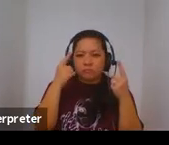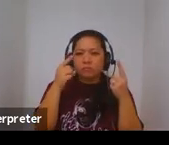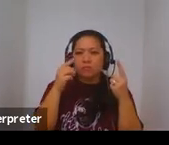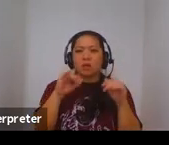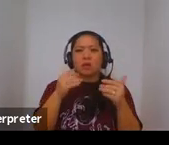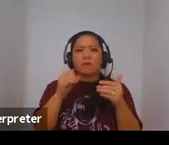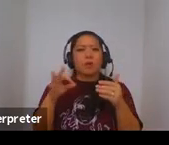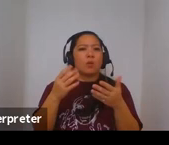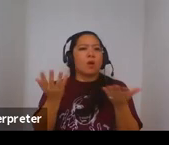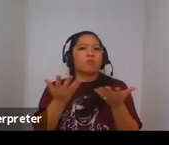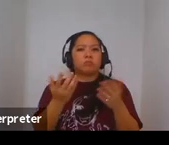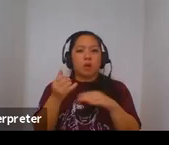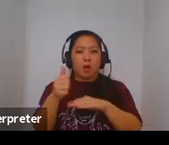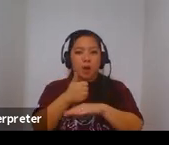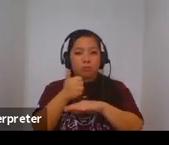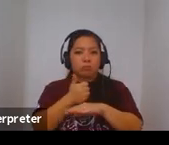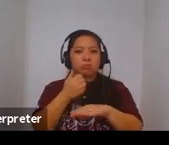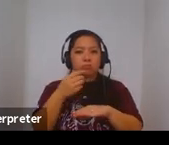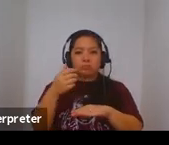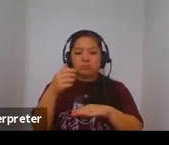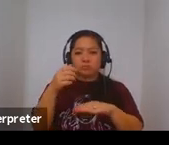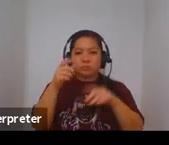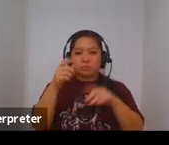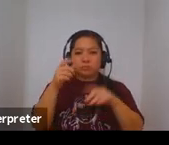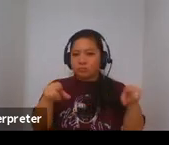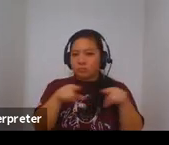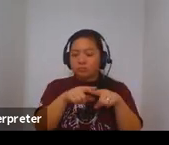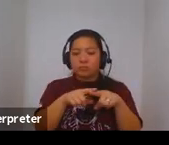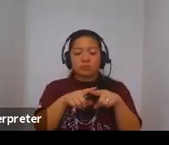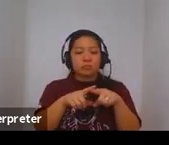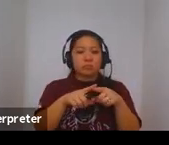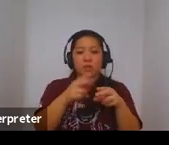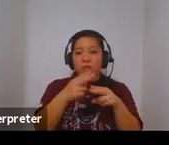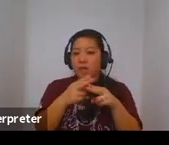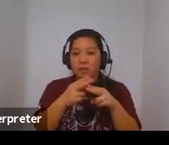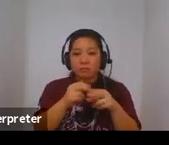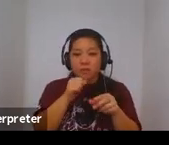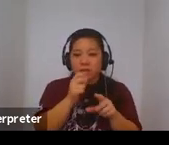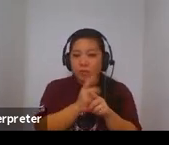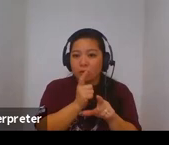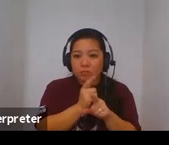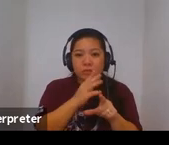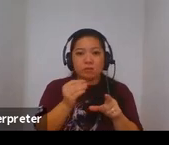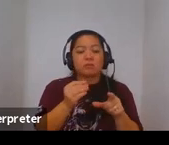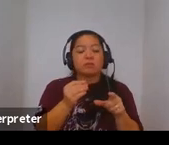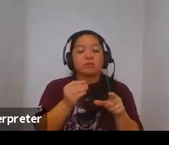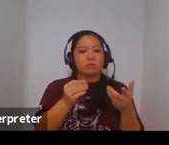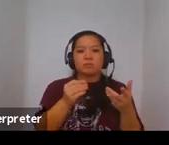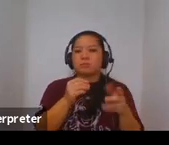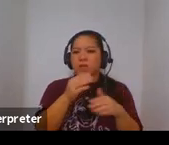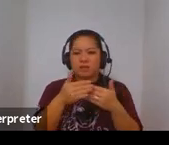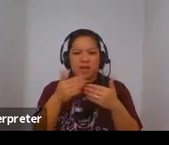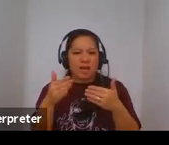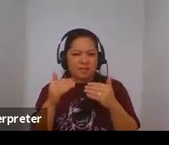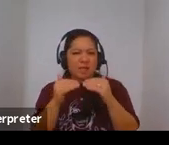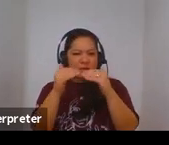harm, we see that seductive behavior, catcalling, inappropriate advances is the next level